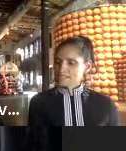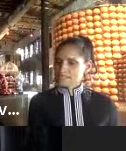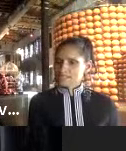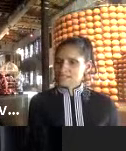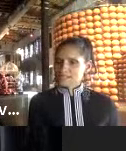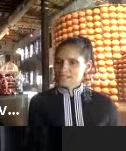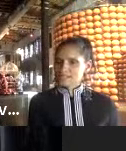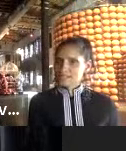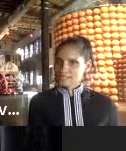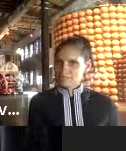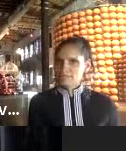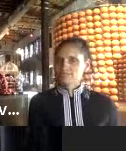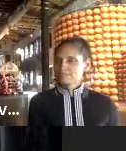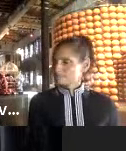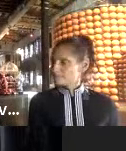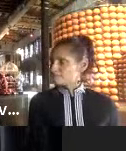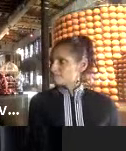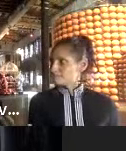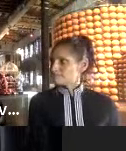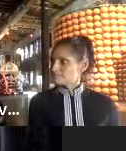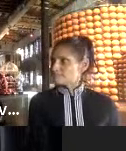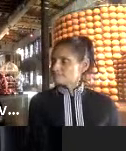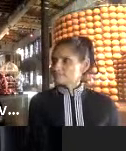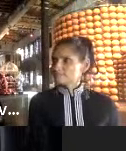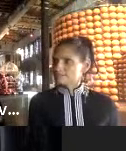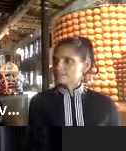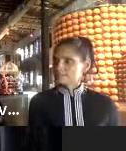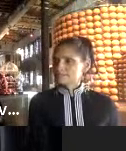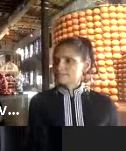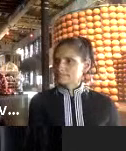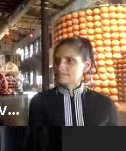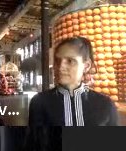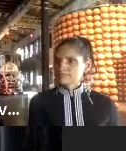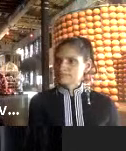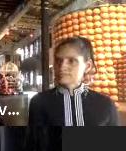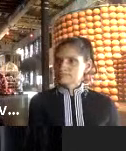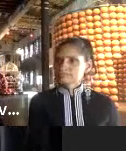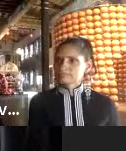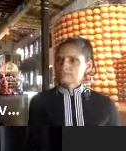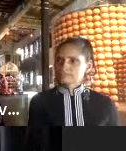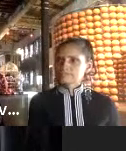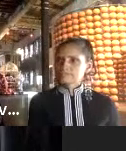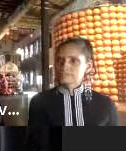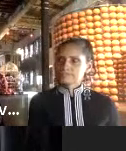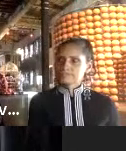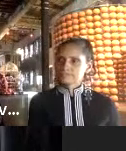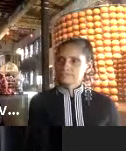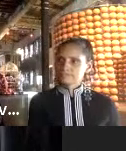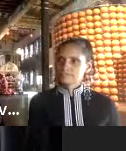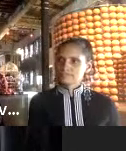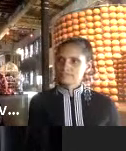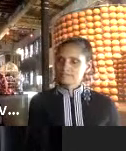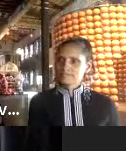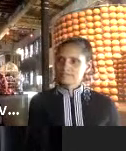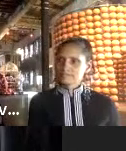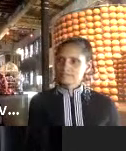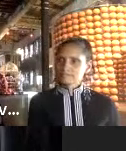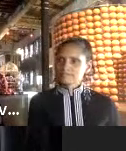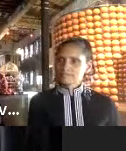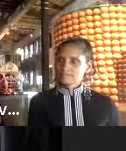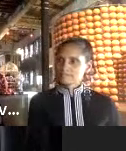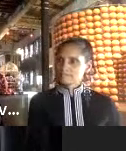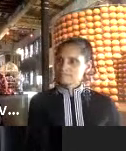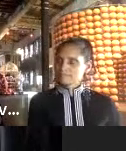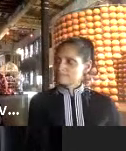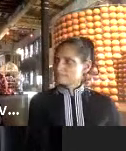we would bring to, you know, the forefront would have no problem, right? Like